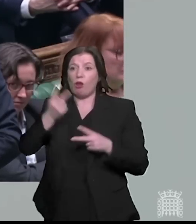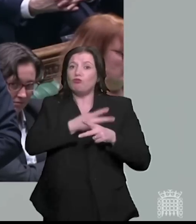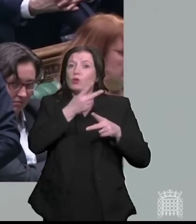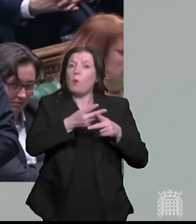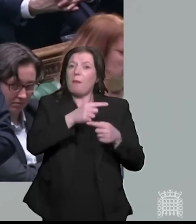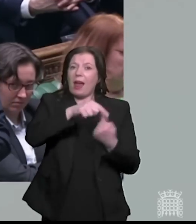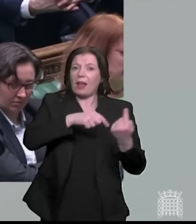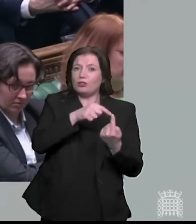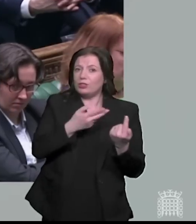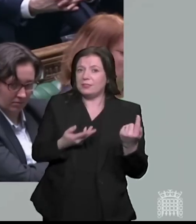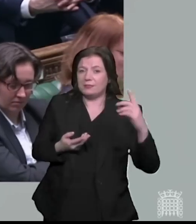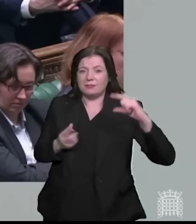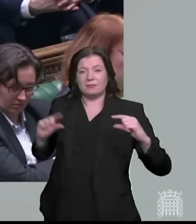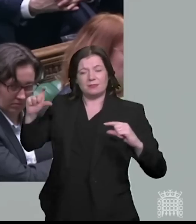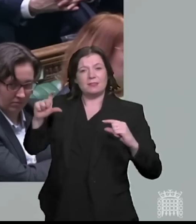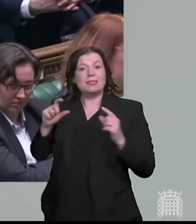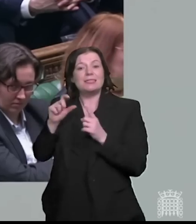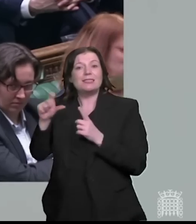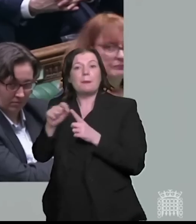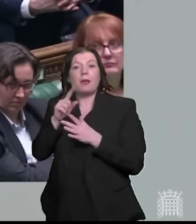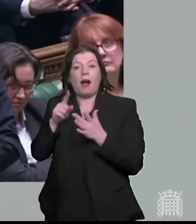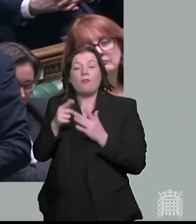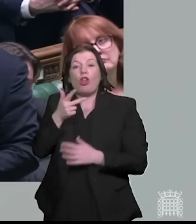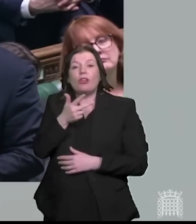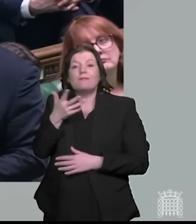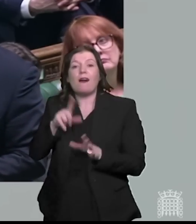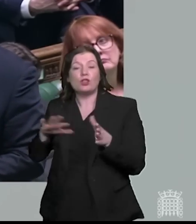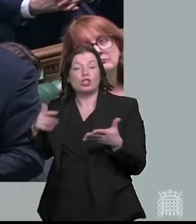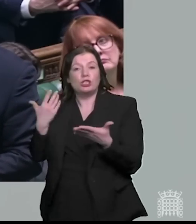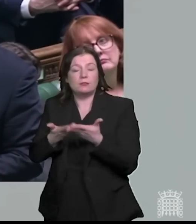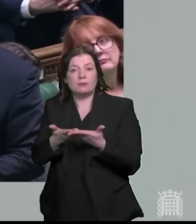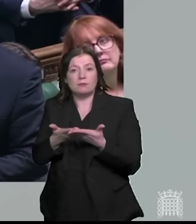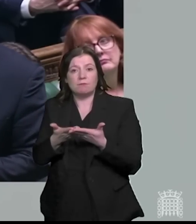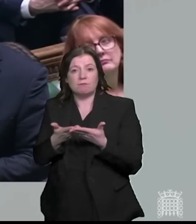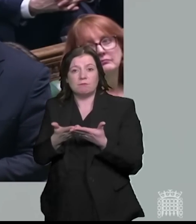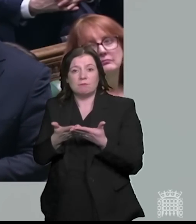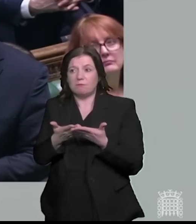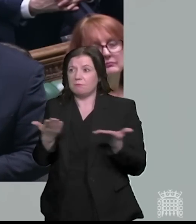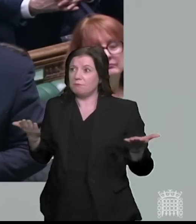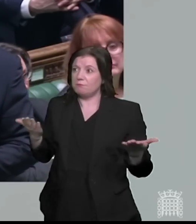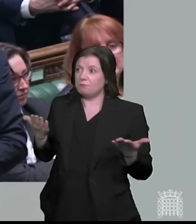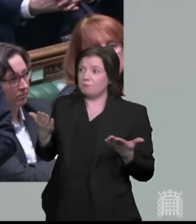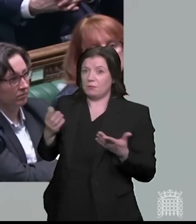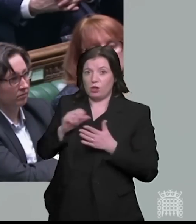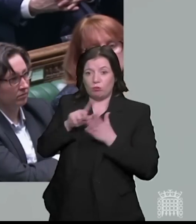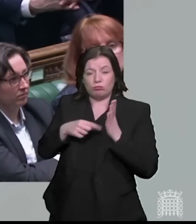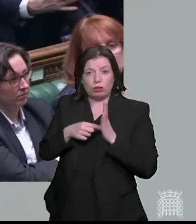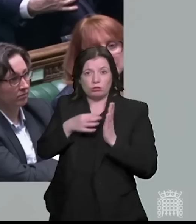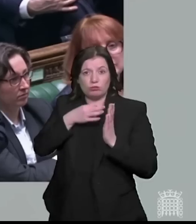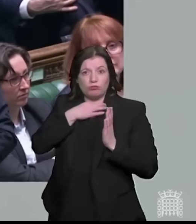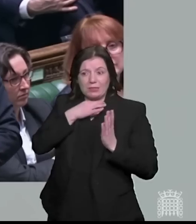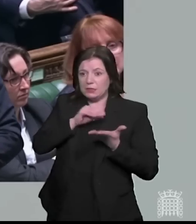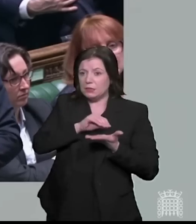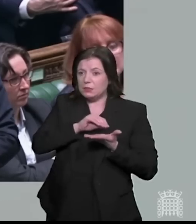energy, linked to CPI for 35 years. There are loan guarantees to transfer project